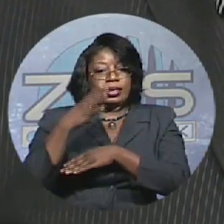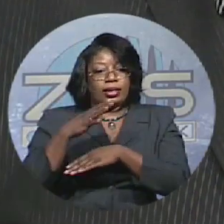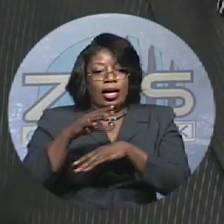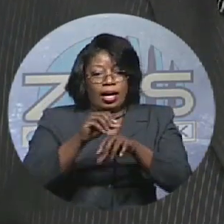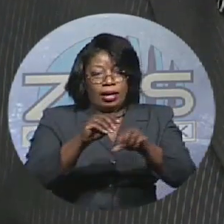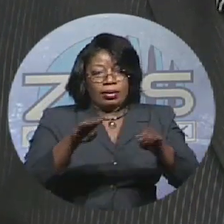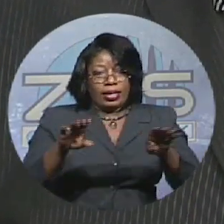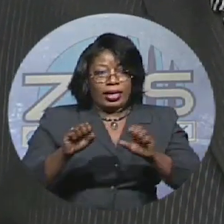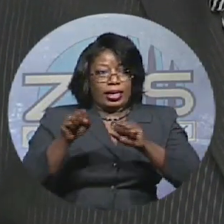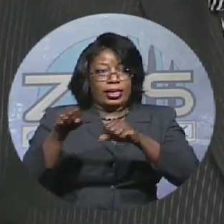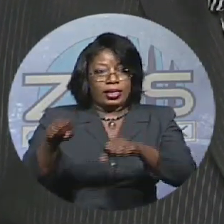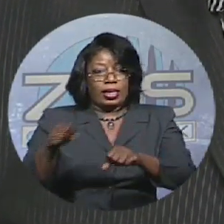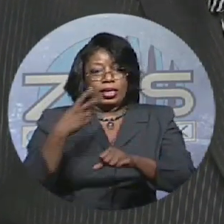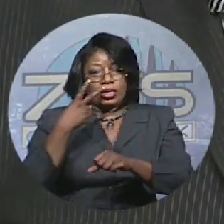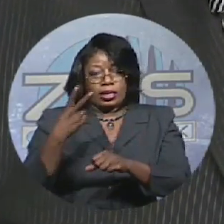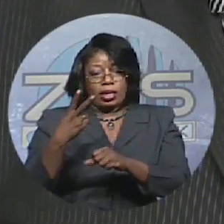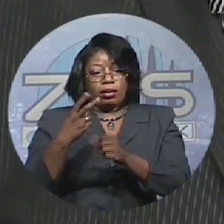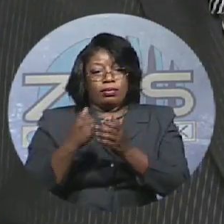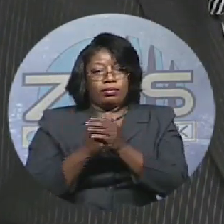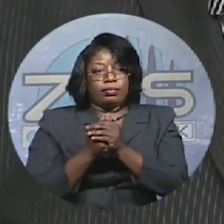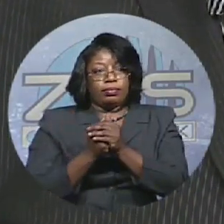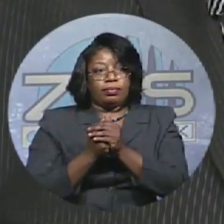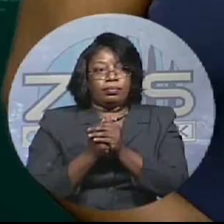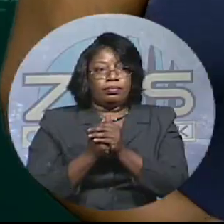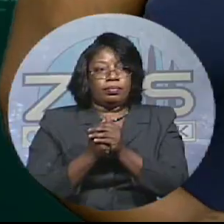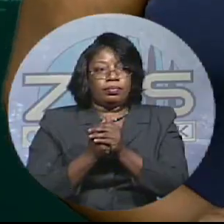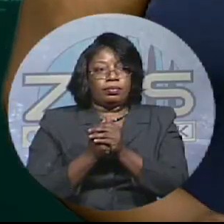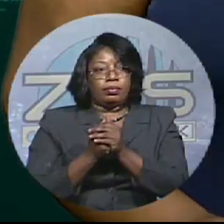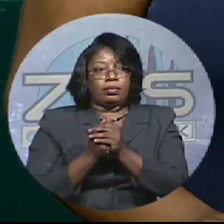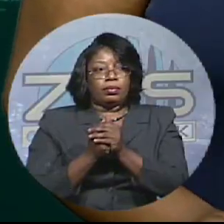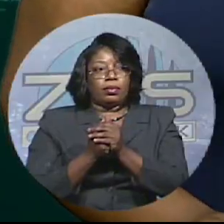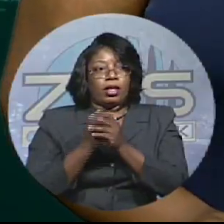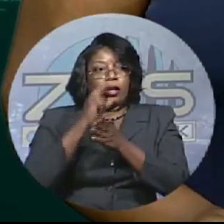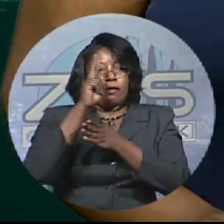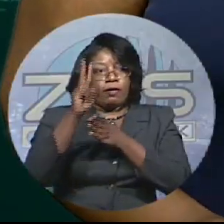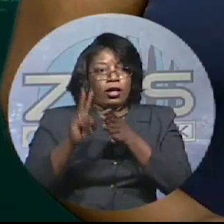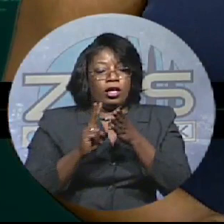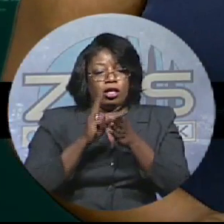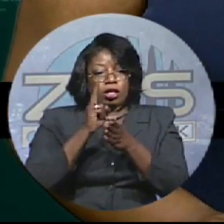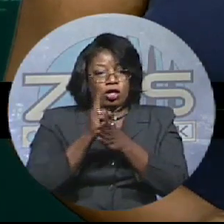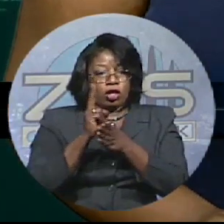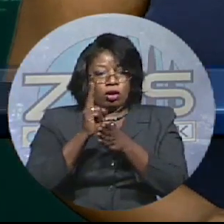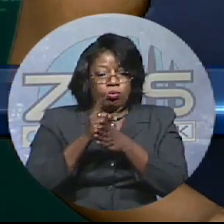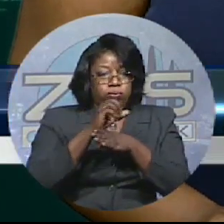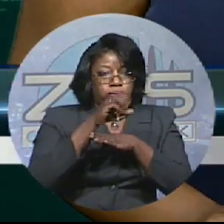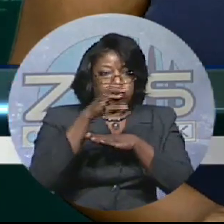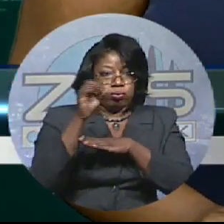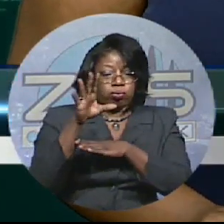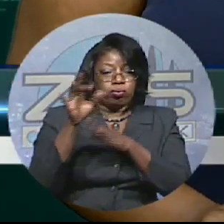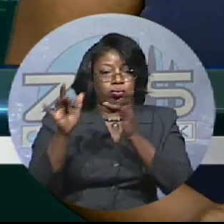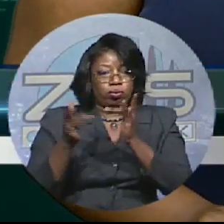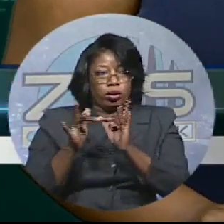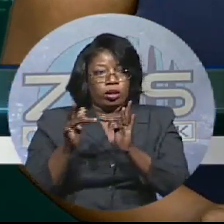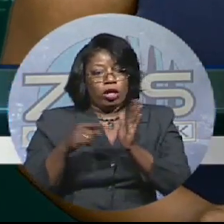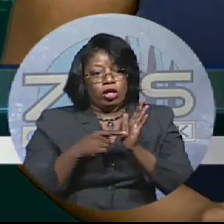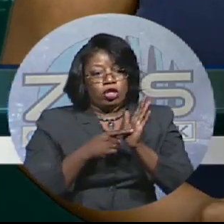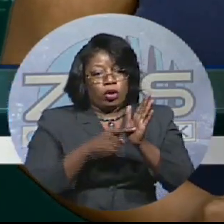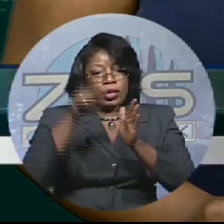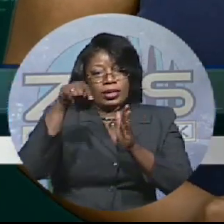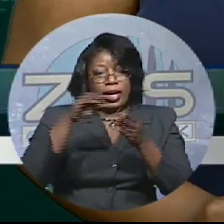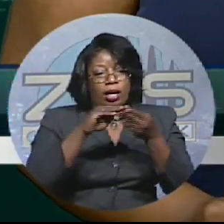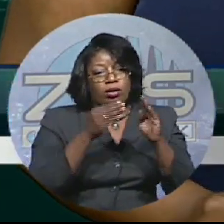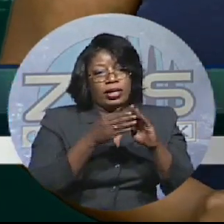sea. Here's Janaea Noel Ferguson. A video went viral over the weekend portraying